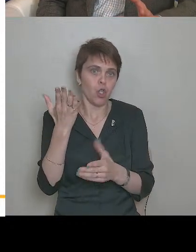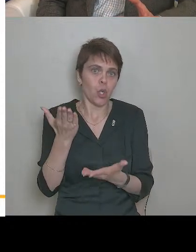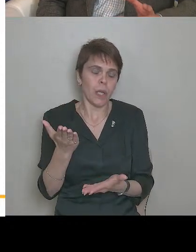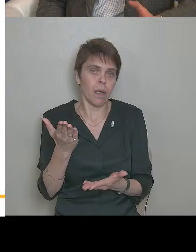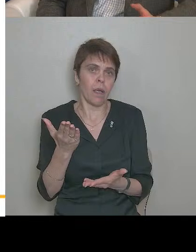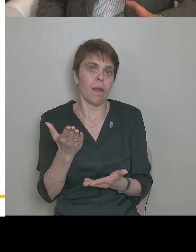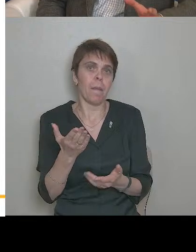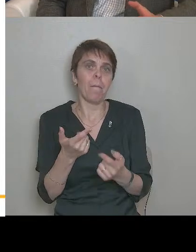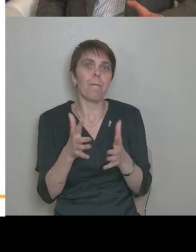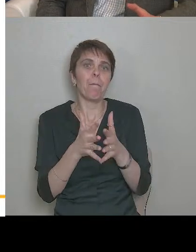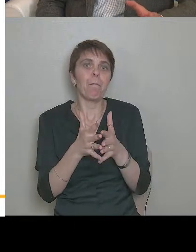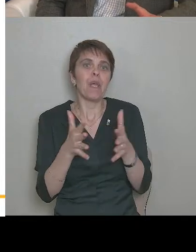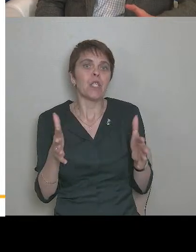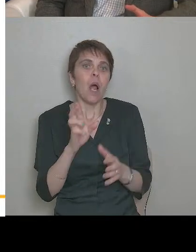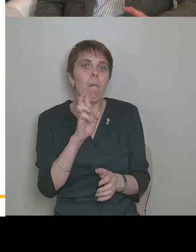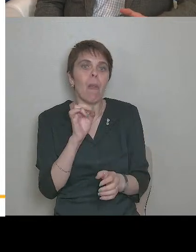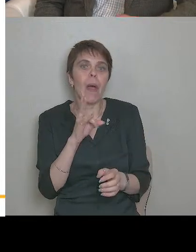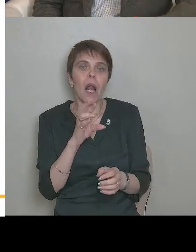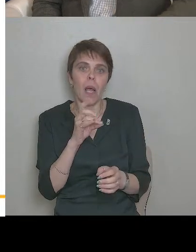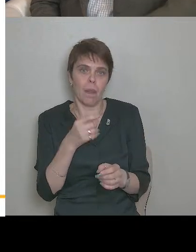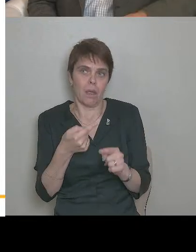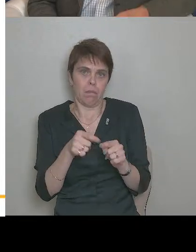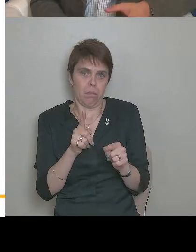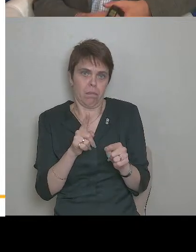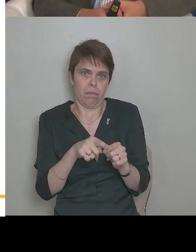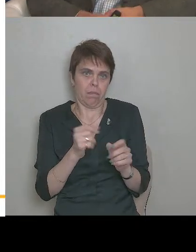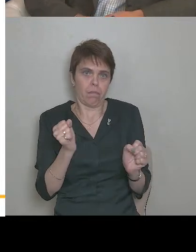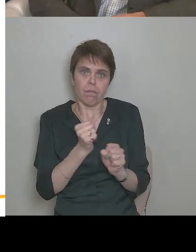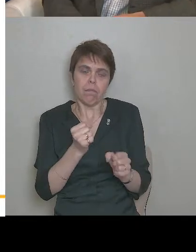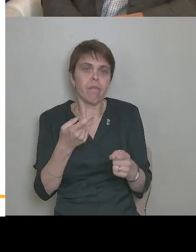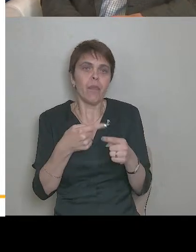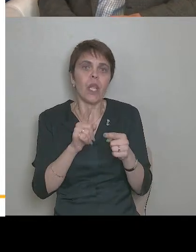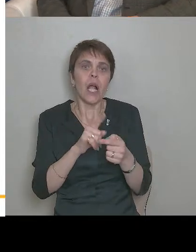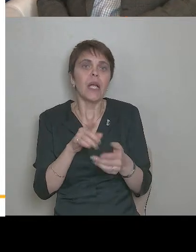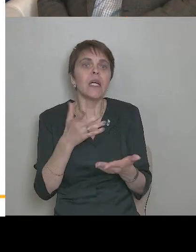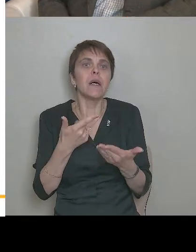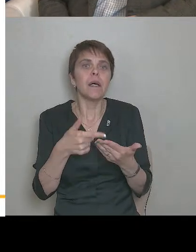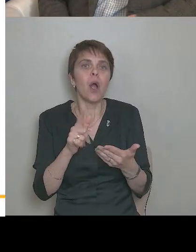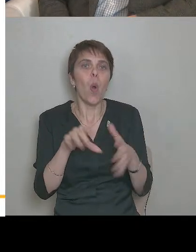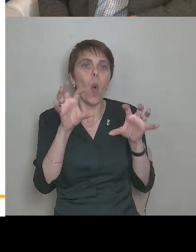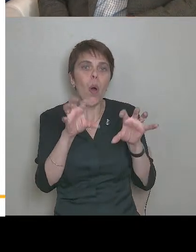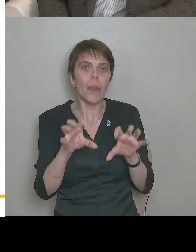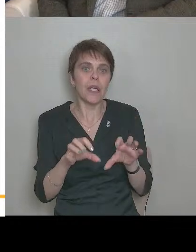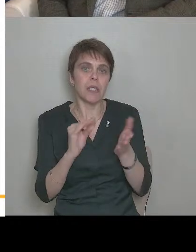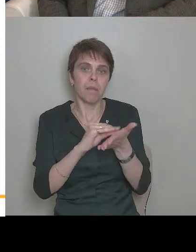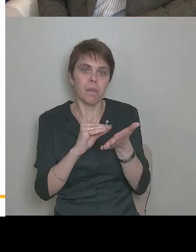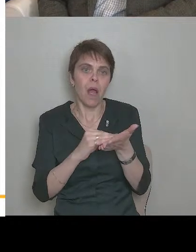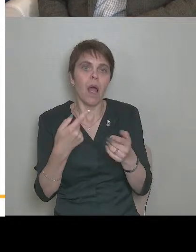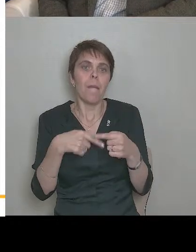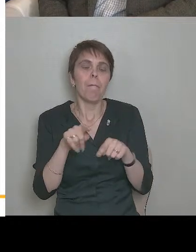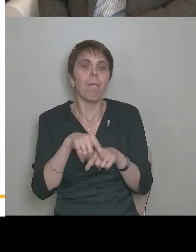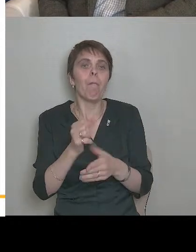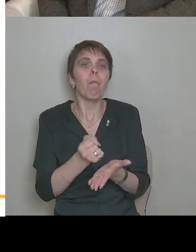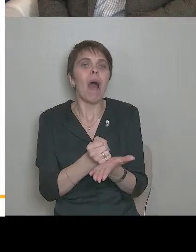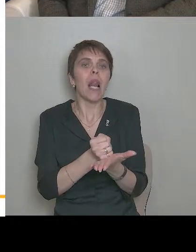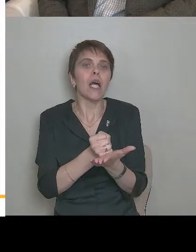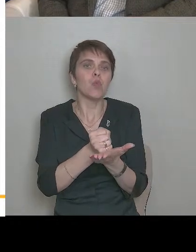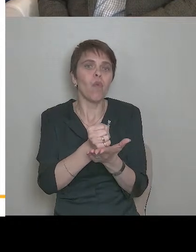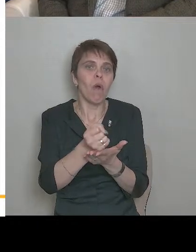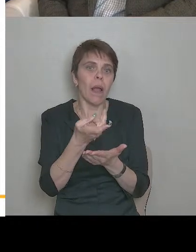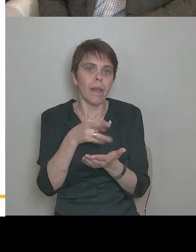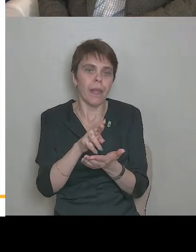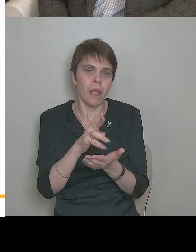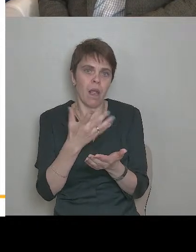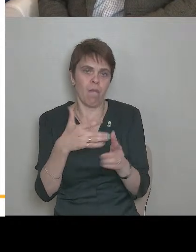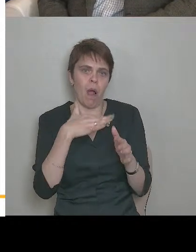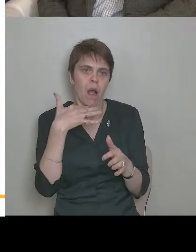see the simplified system and just a very simple, interpretation of these limitations. So